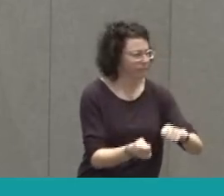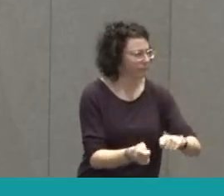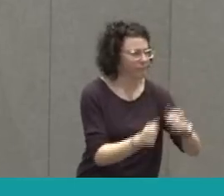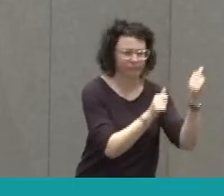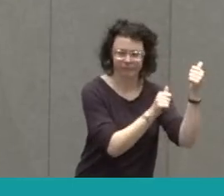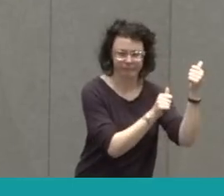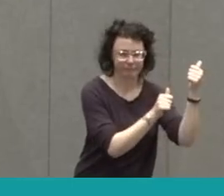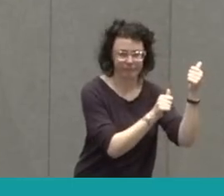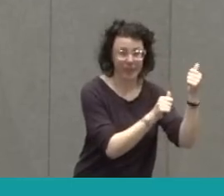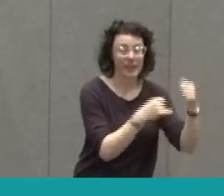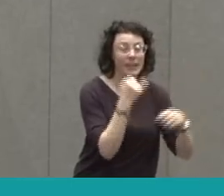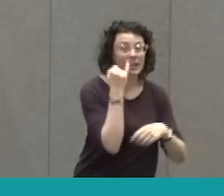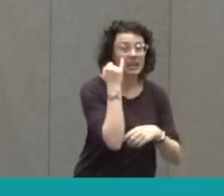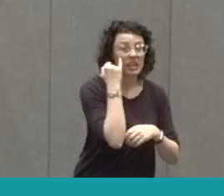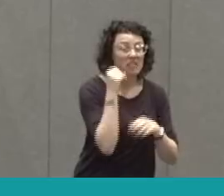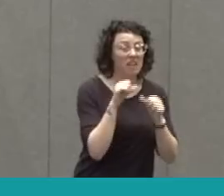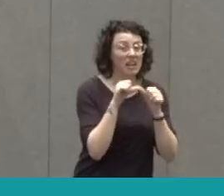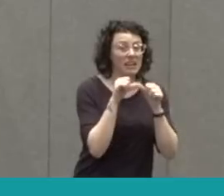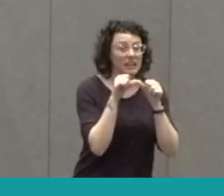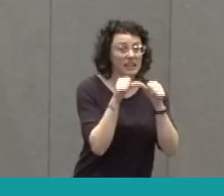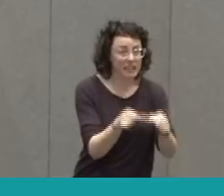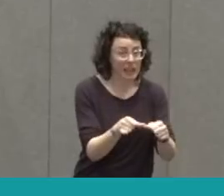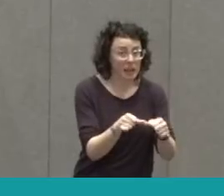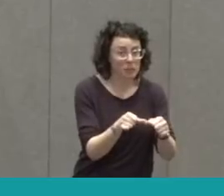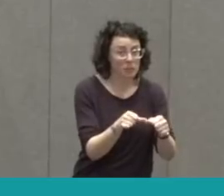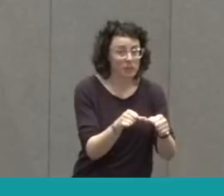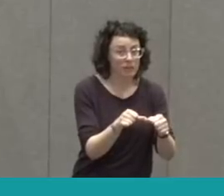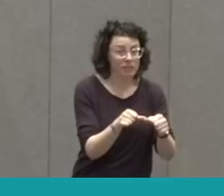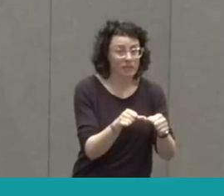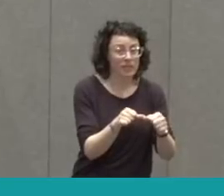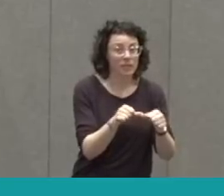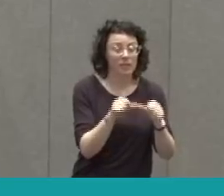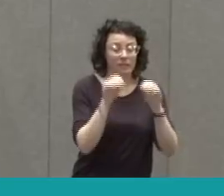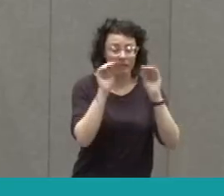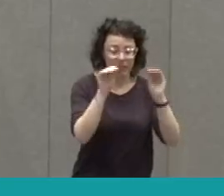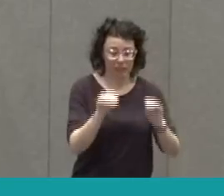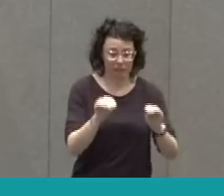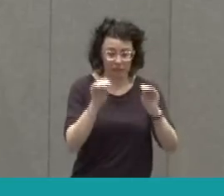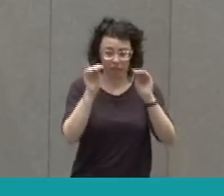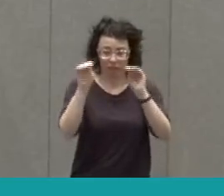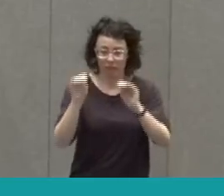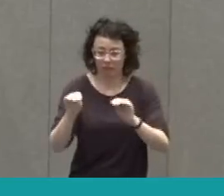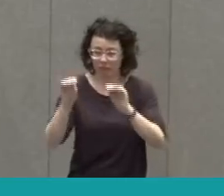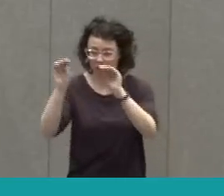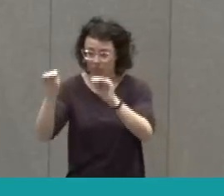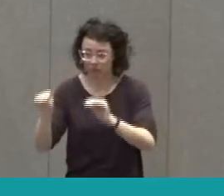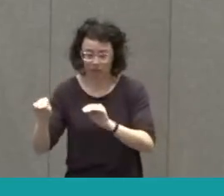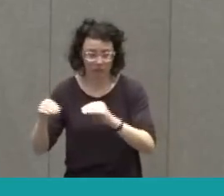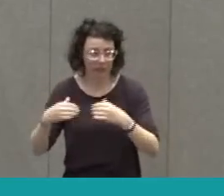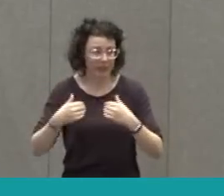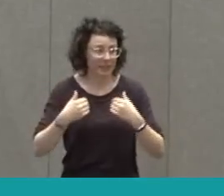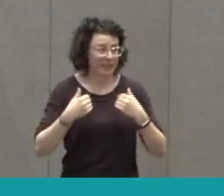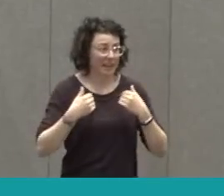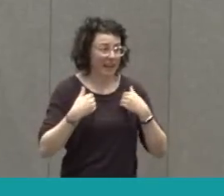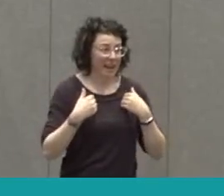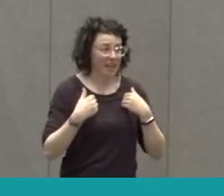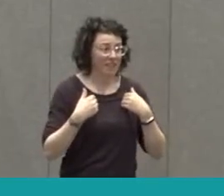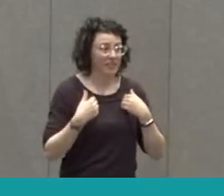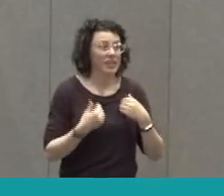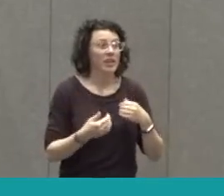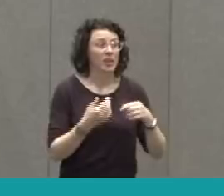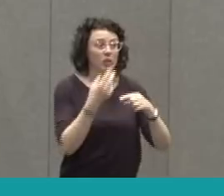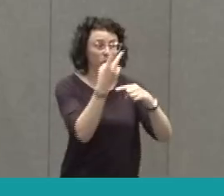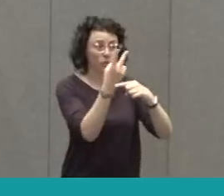that, I have 3, 6, 4, 8. So I keep multiplying